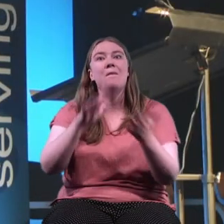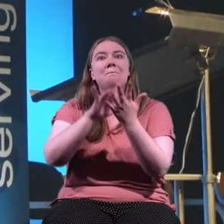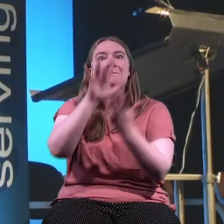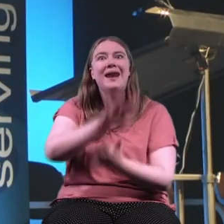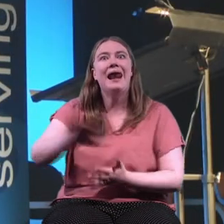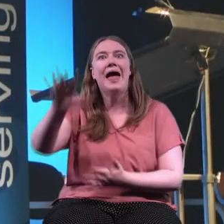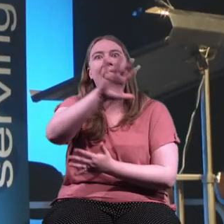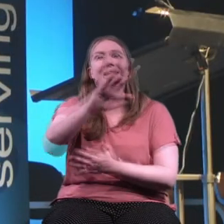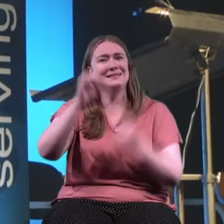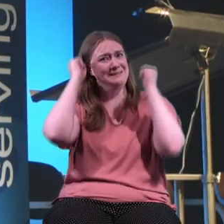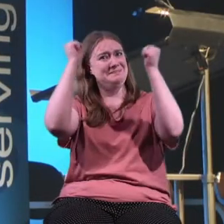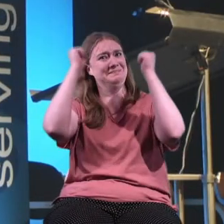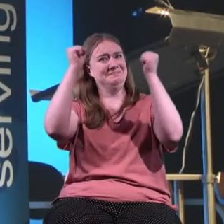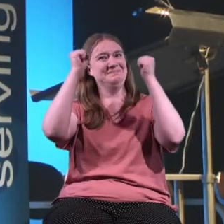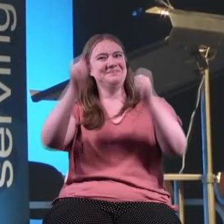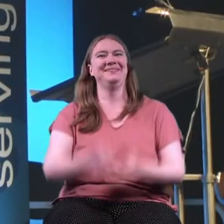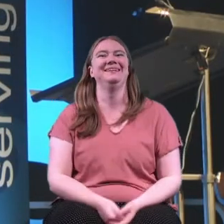middle.